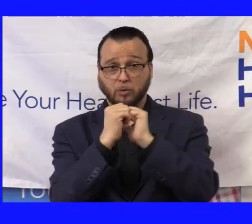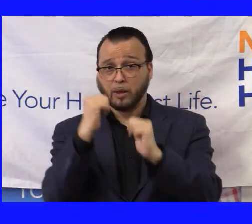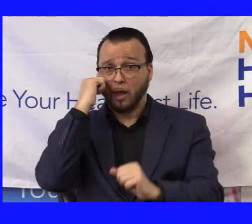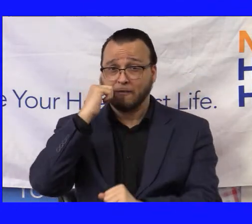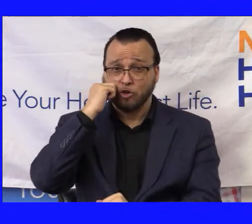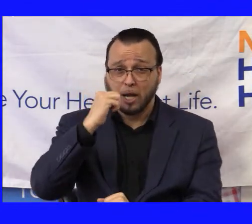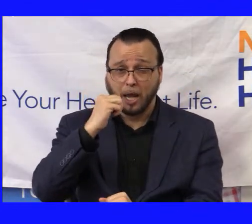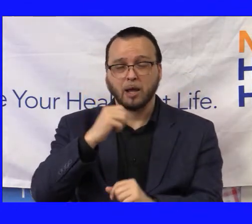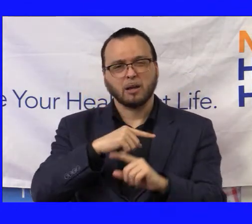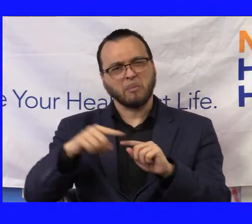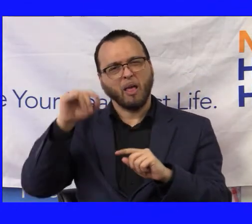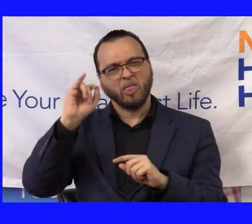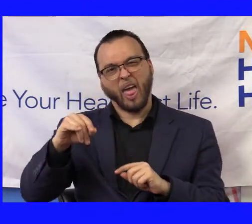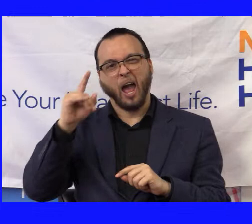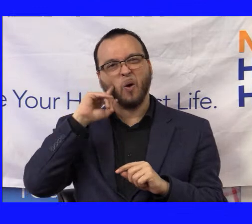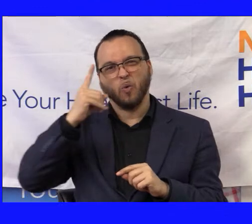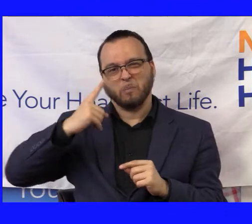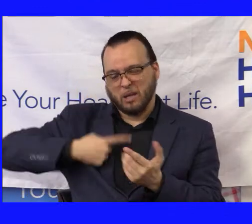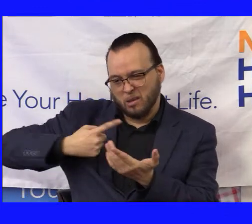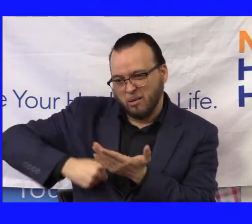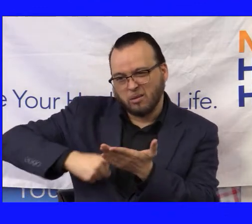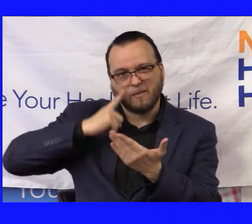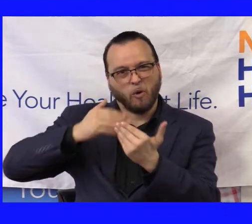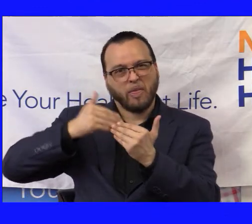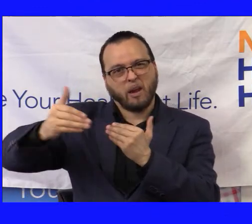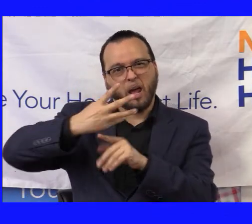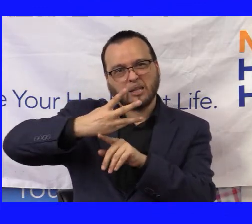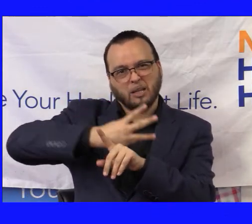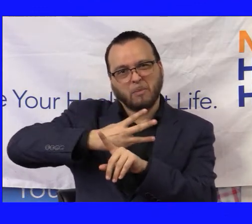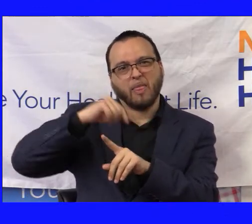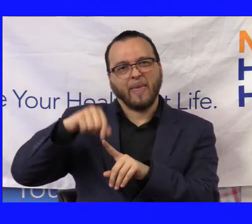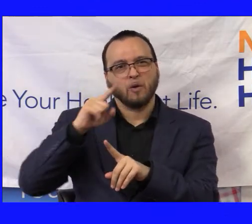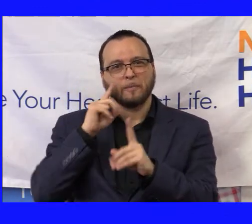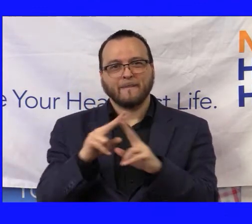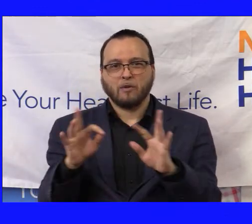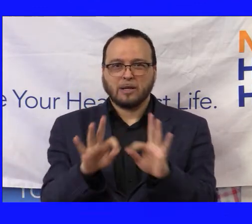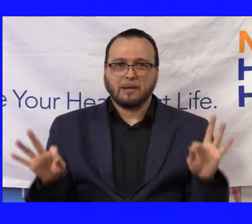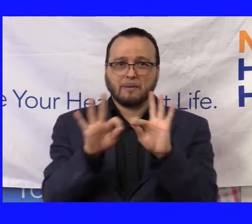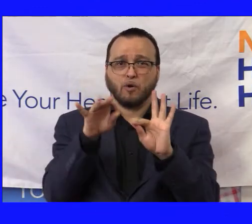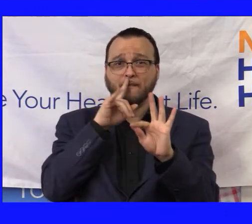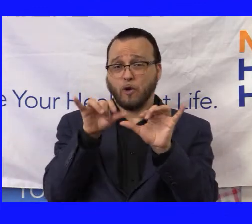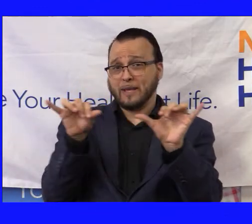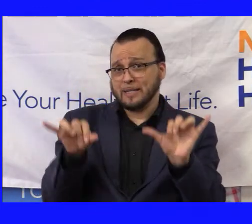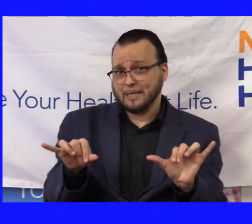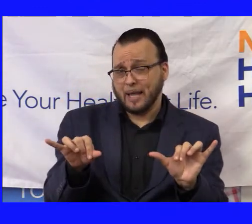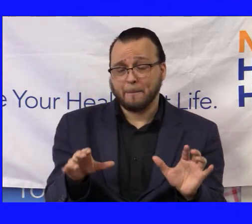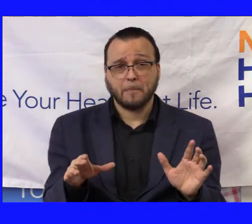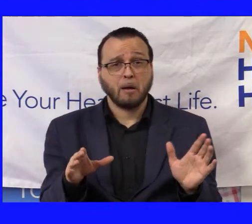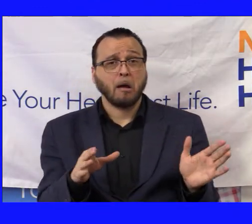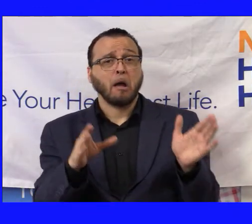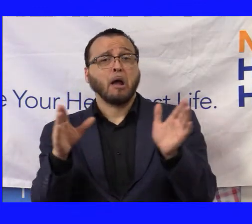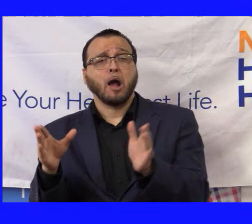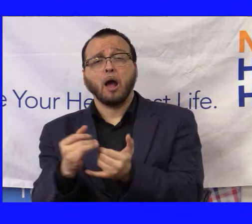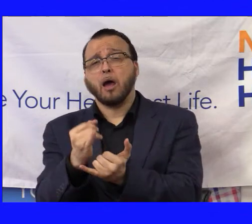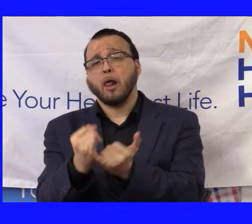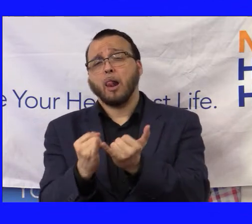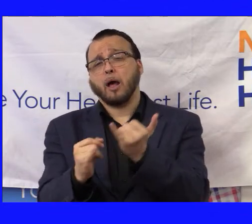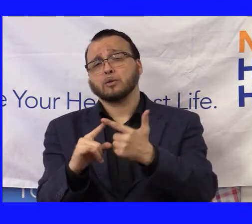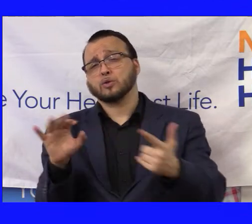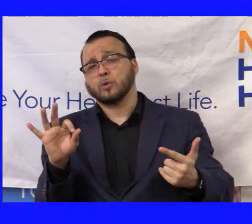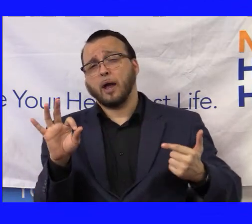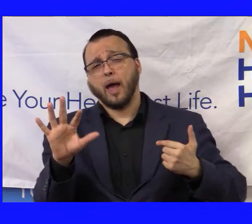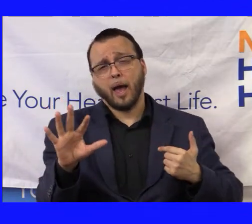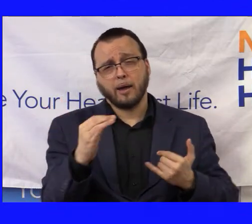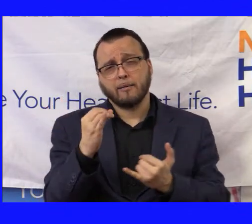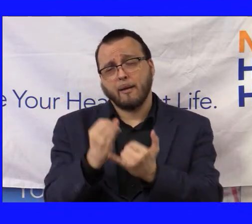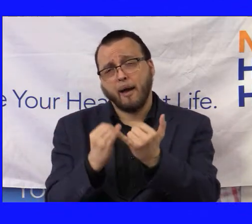the rounding through the next 6 months, this will be extremely significant for the system. And then just one, last thing to add is we, of course,